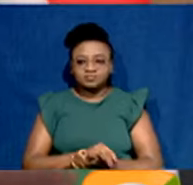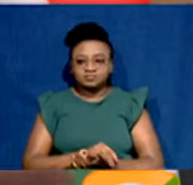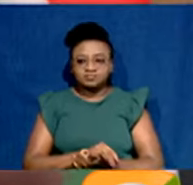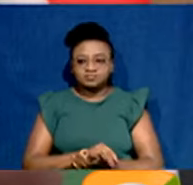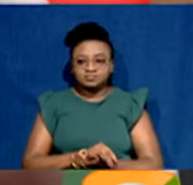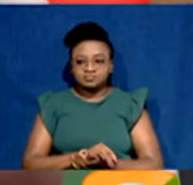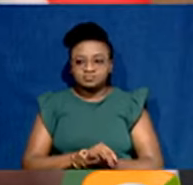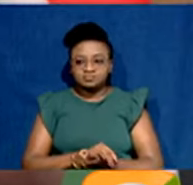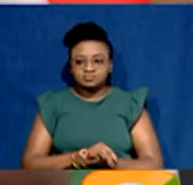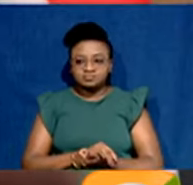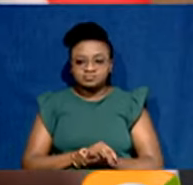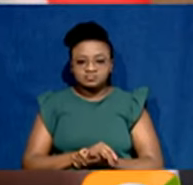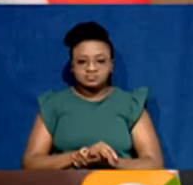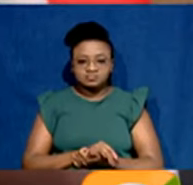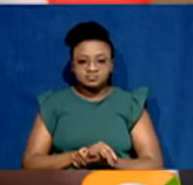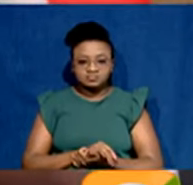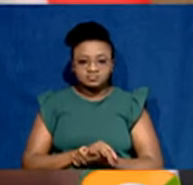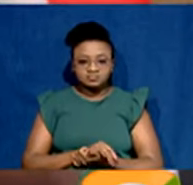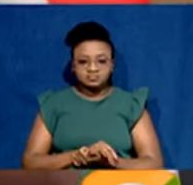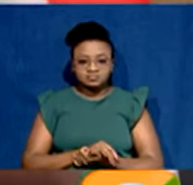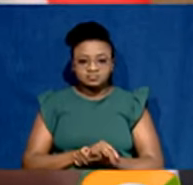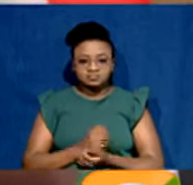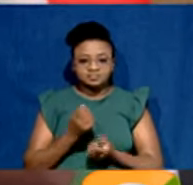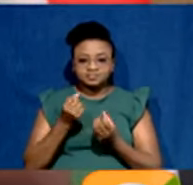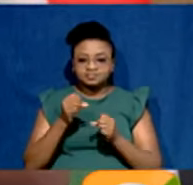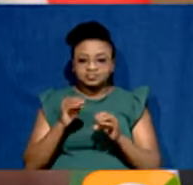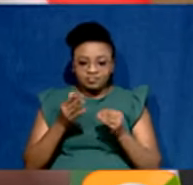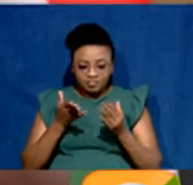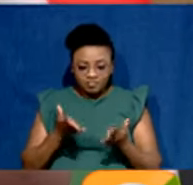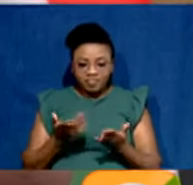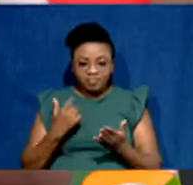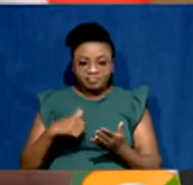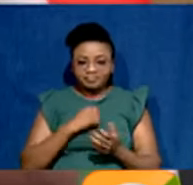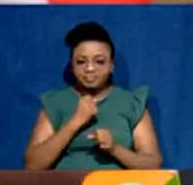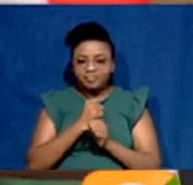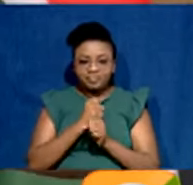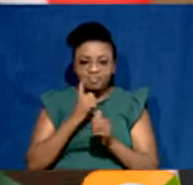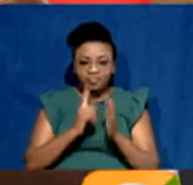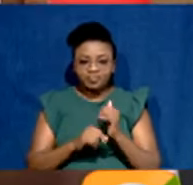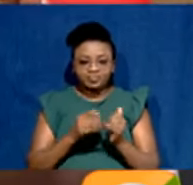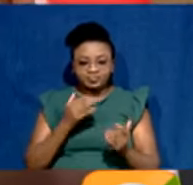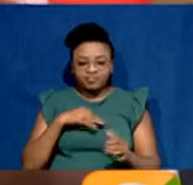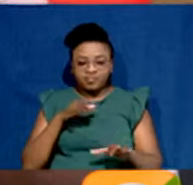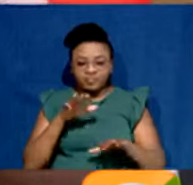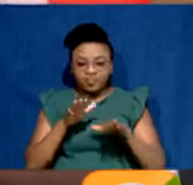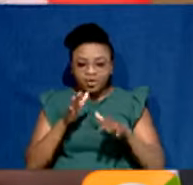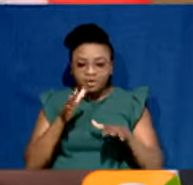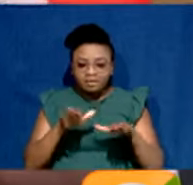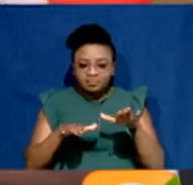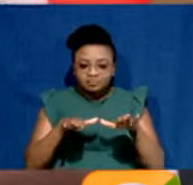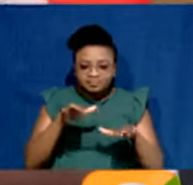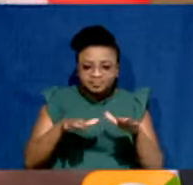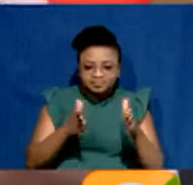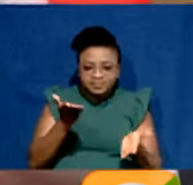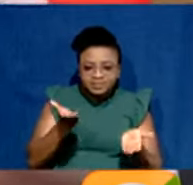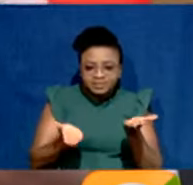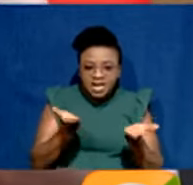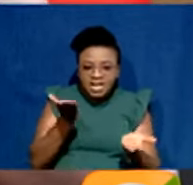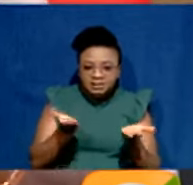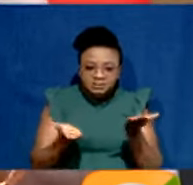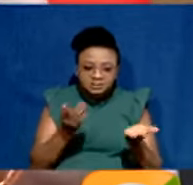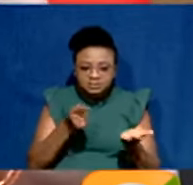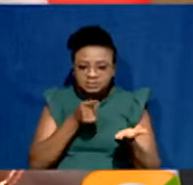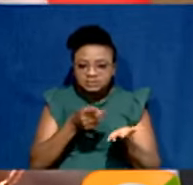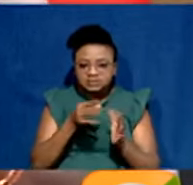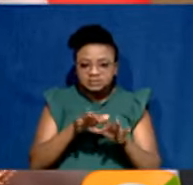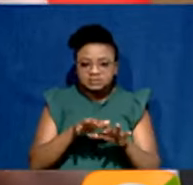what has happened is we are now keeping the exchange rate at a market rate, that we are not artificially